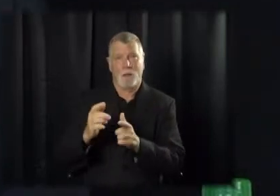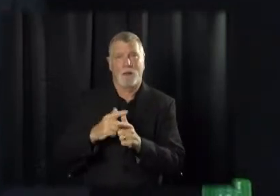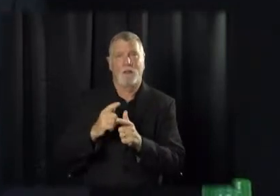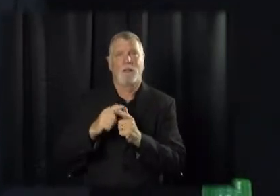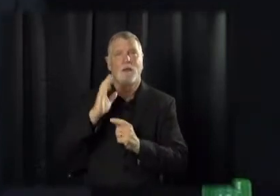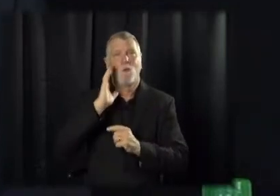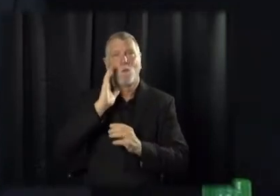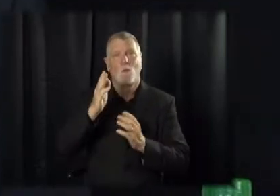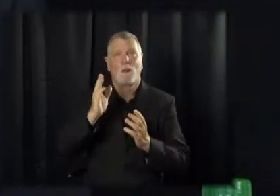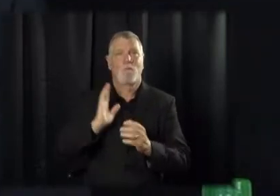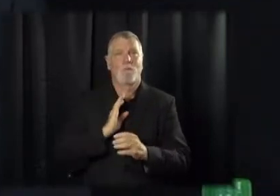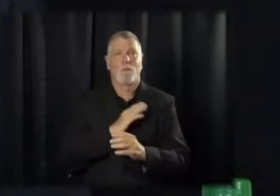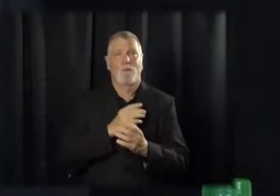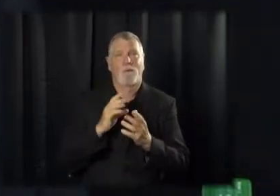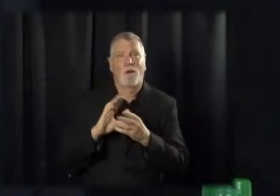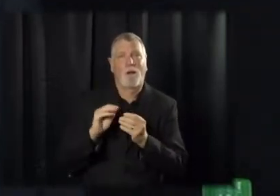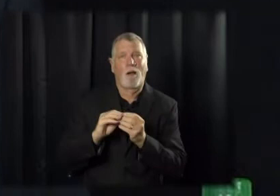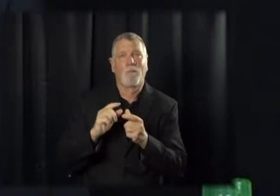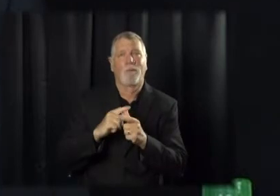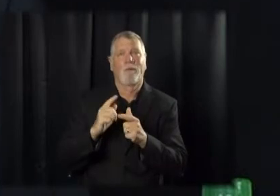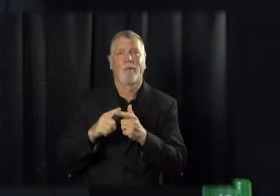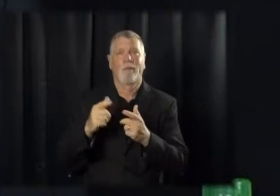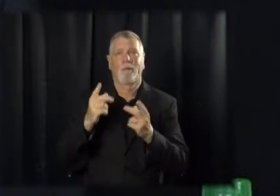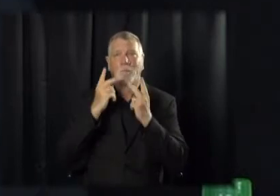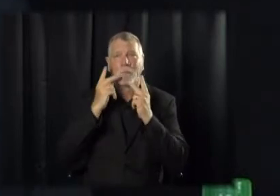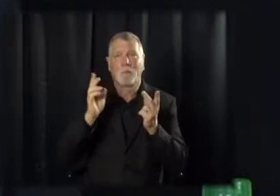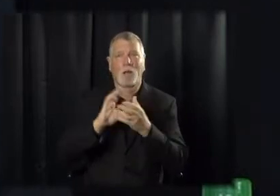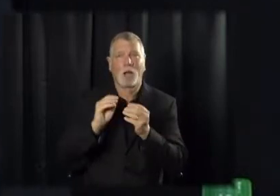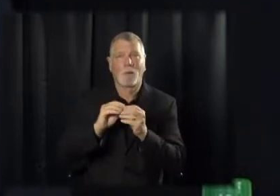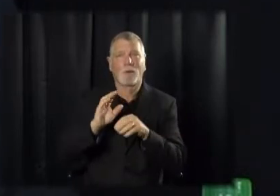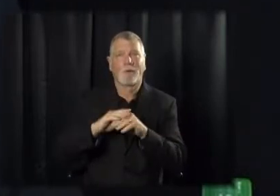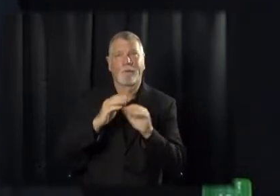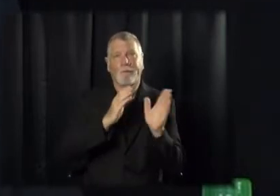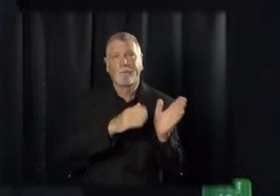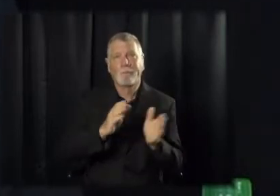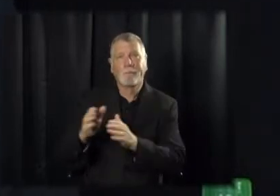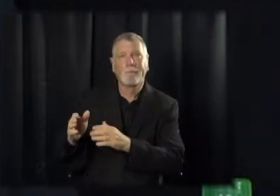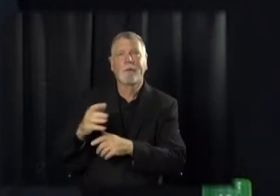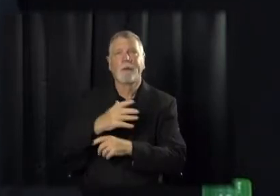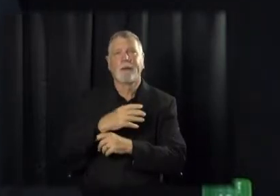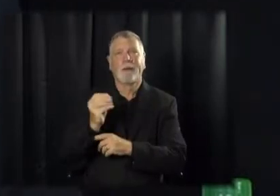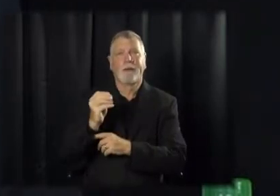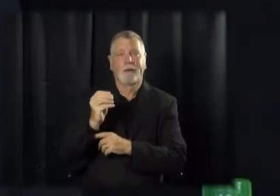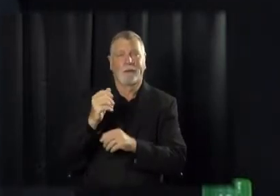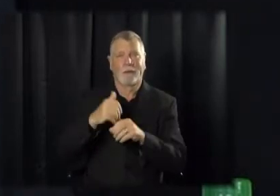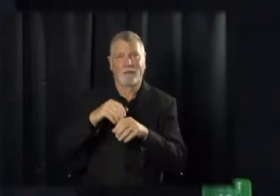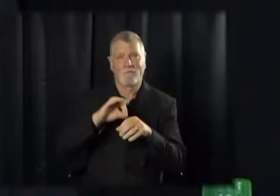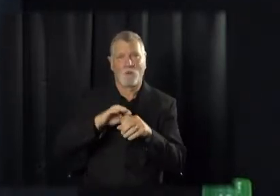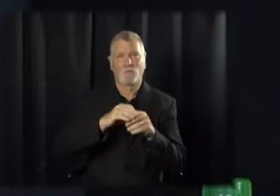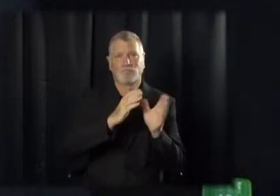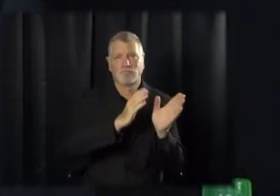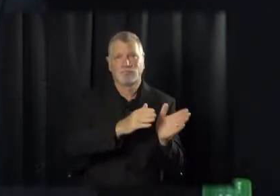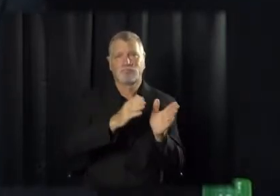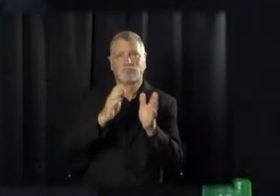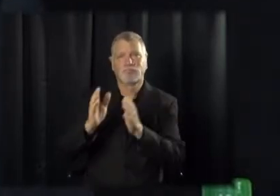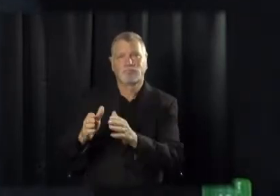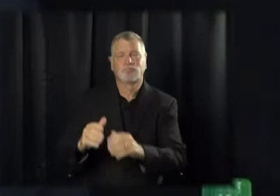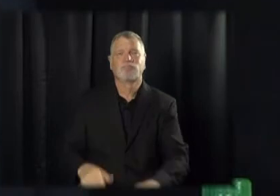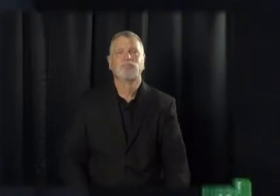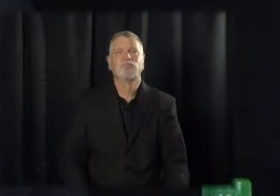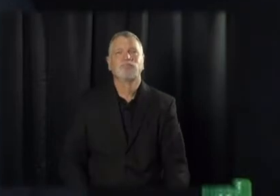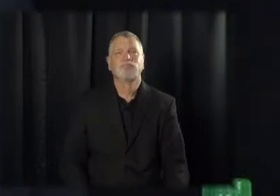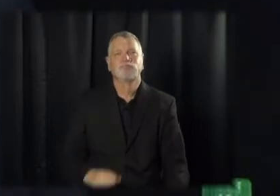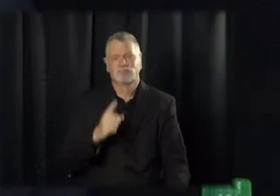do board comments, public comments on each, and then a vote on each in turn. So